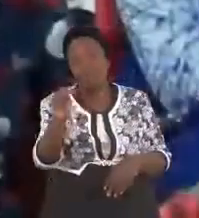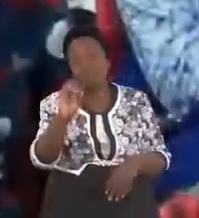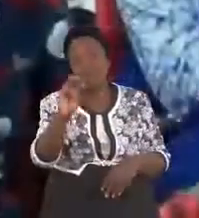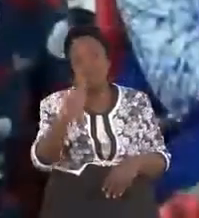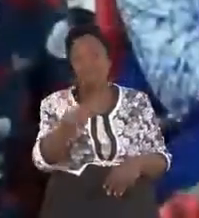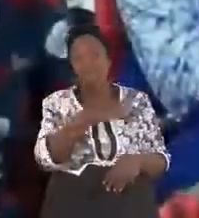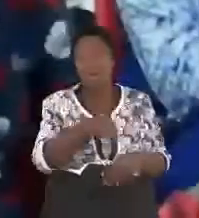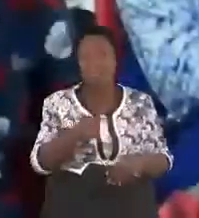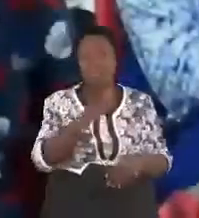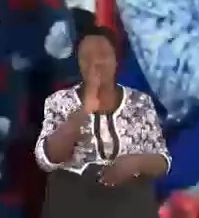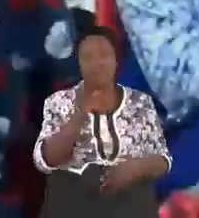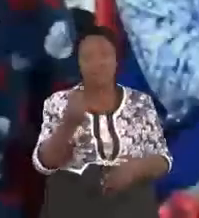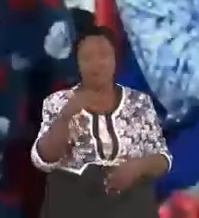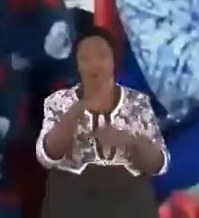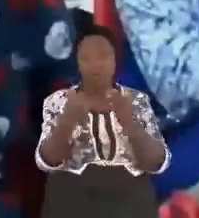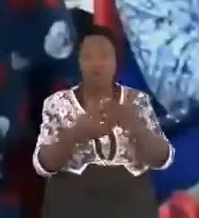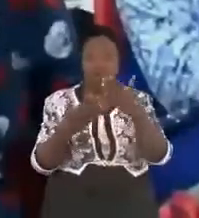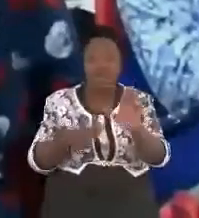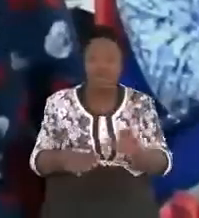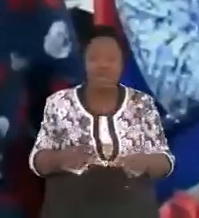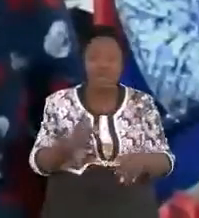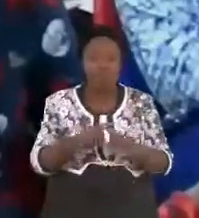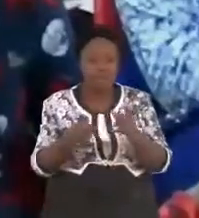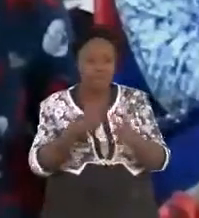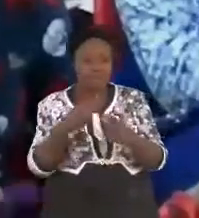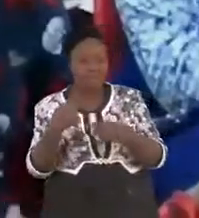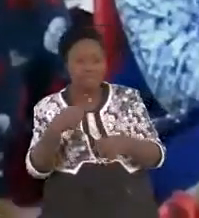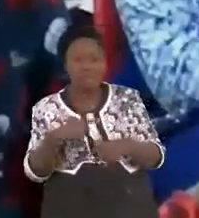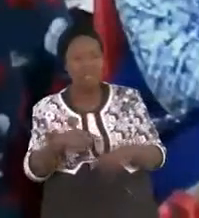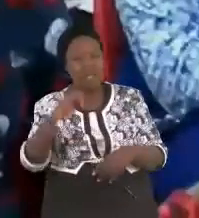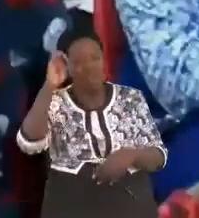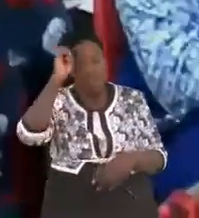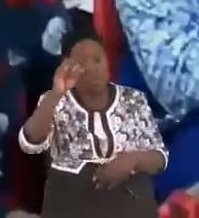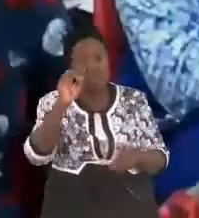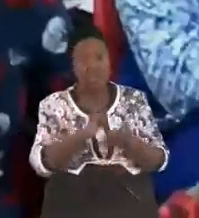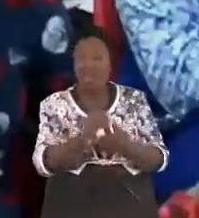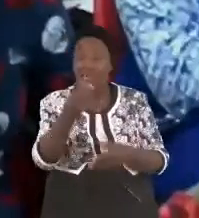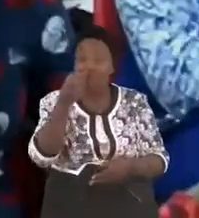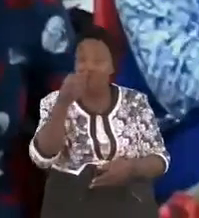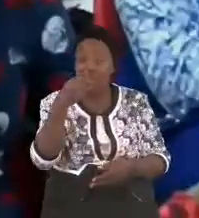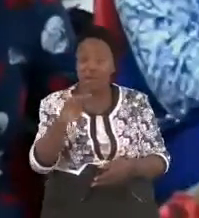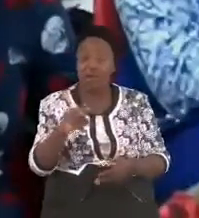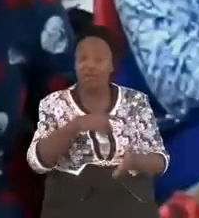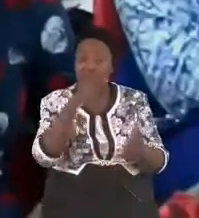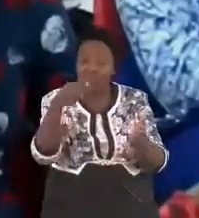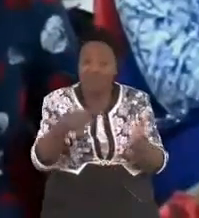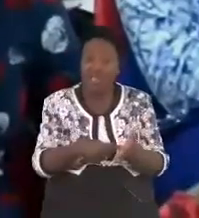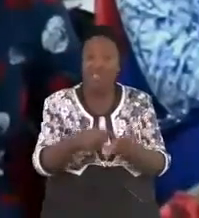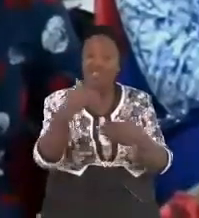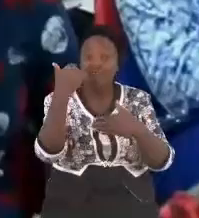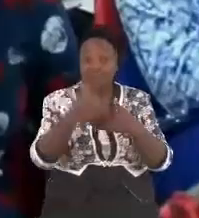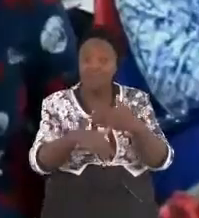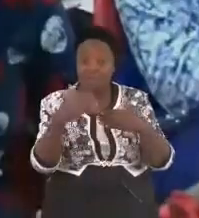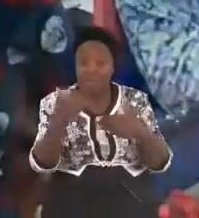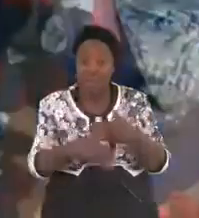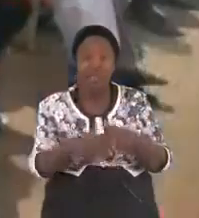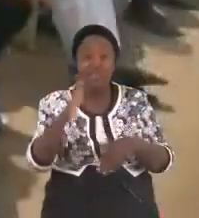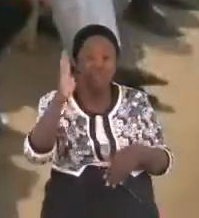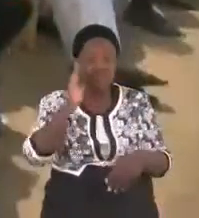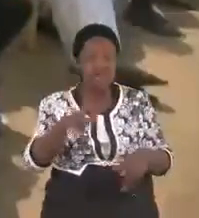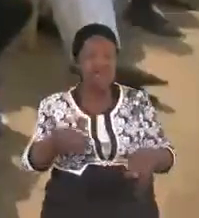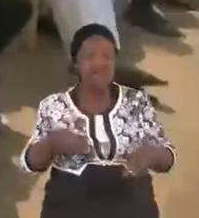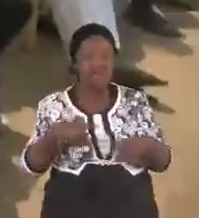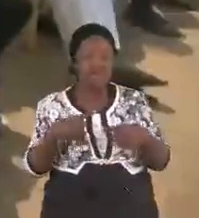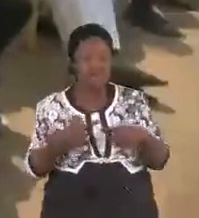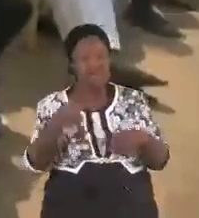dead but then it says he that eateth of this bridge shall live